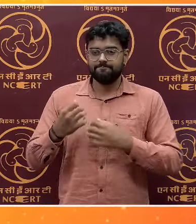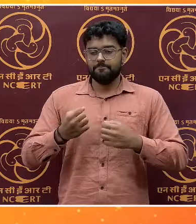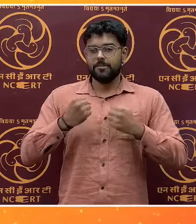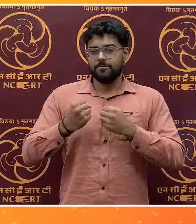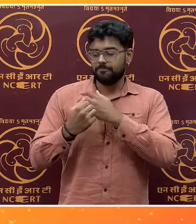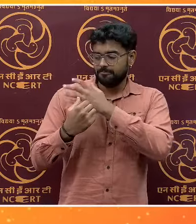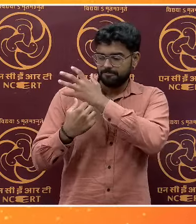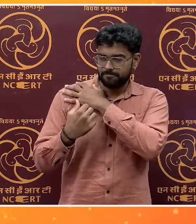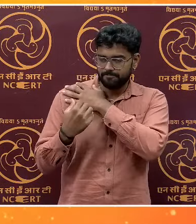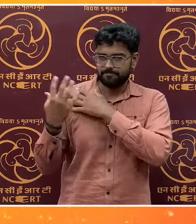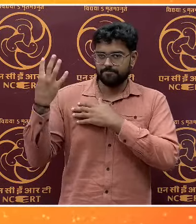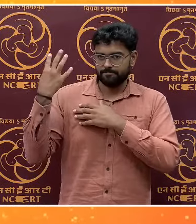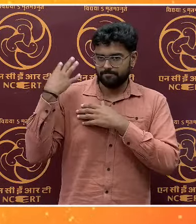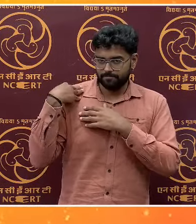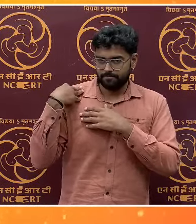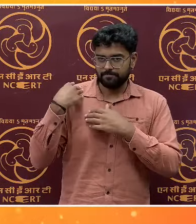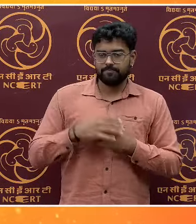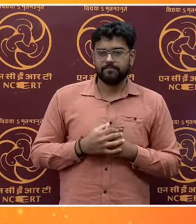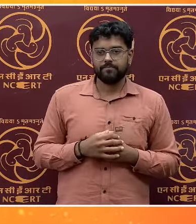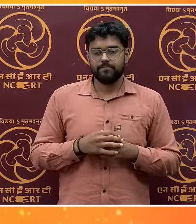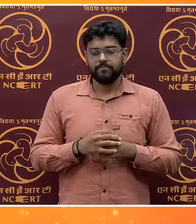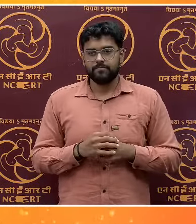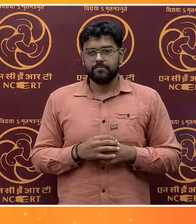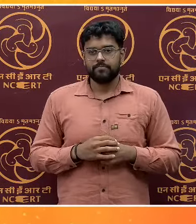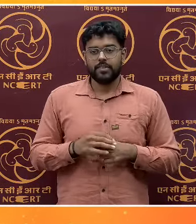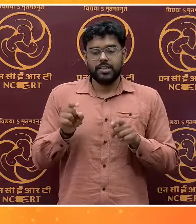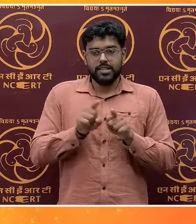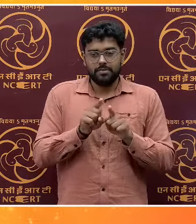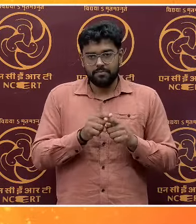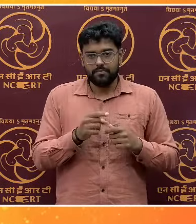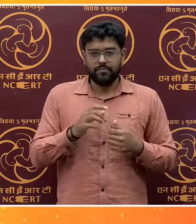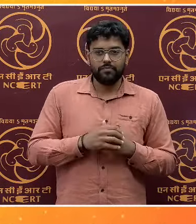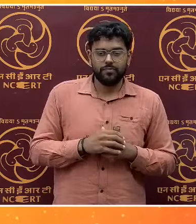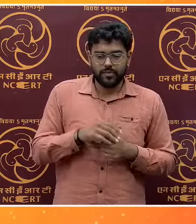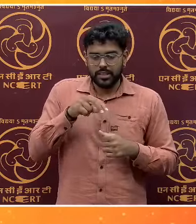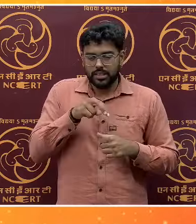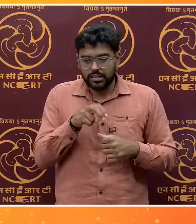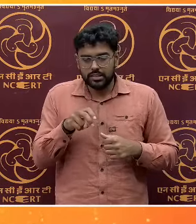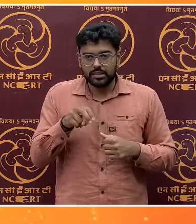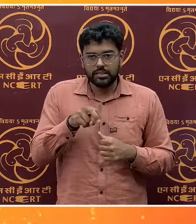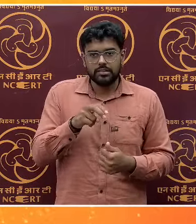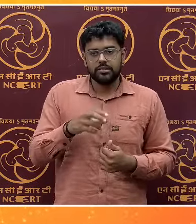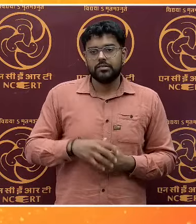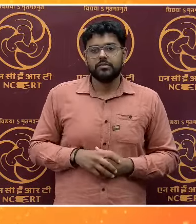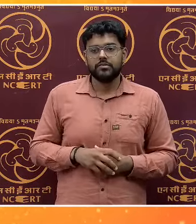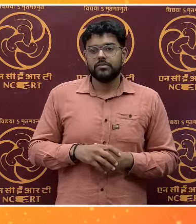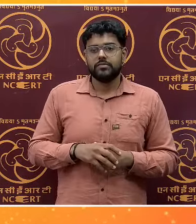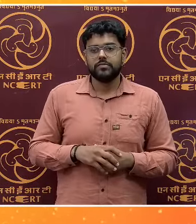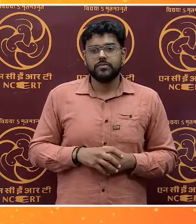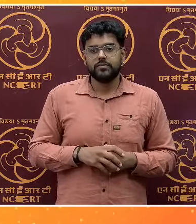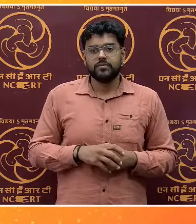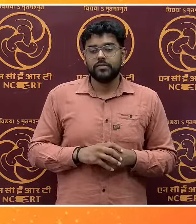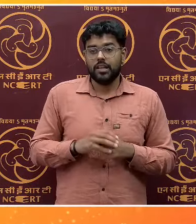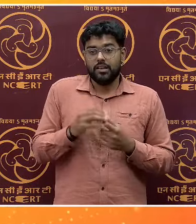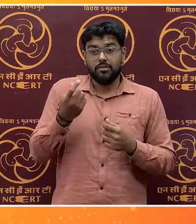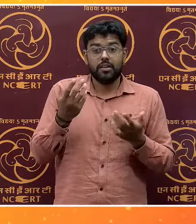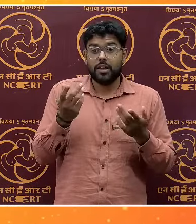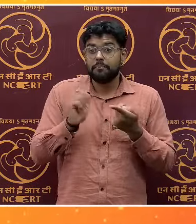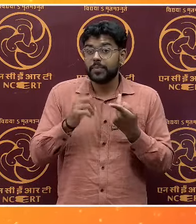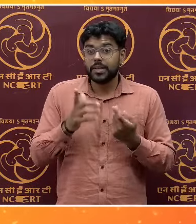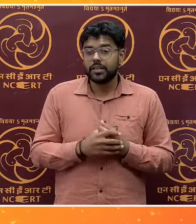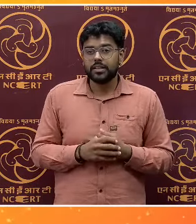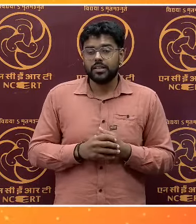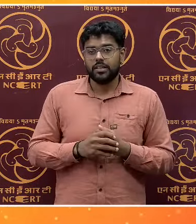arm. She places it, and so without hurt or harm. Hmm. So has her hand,